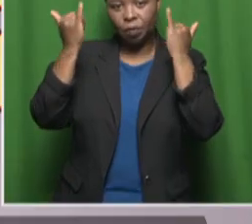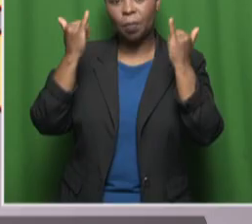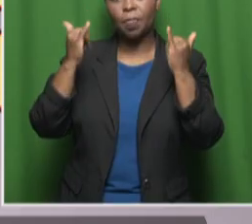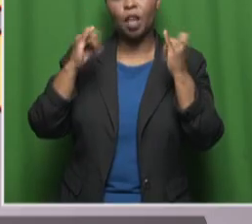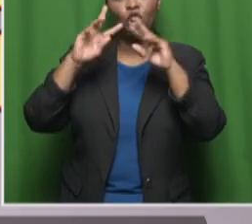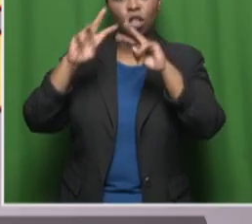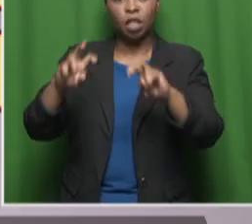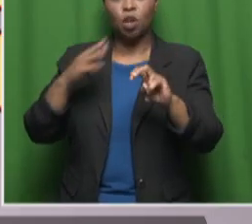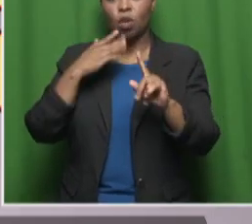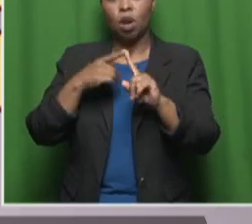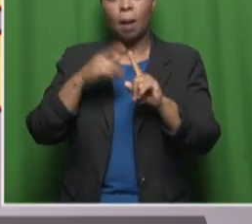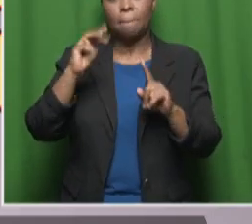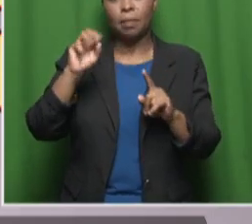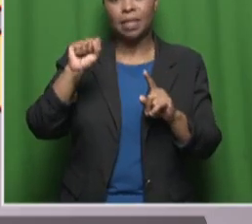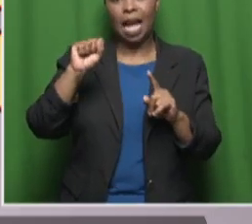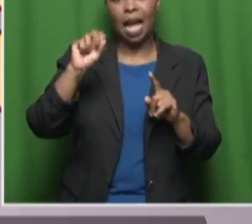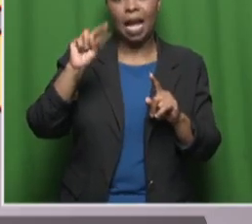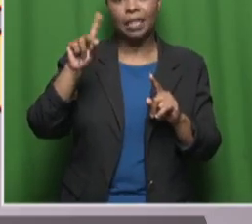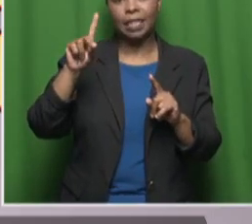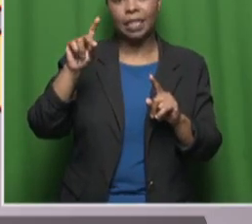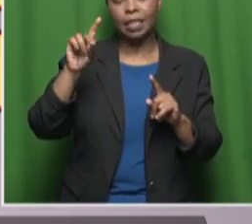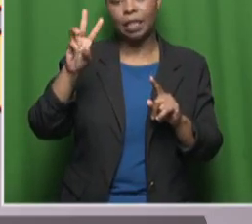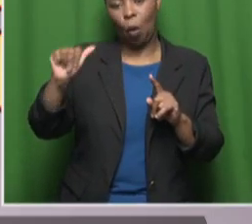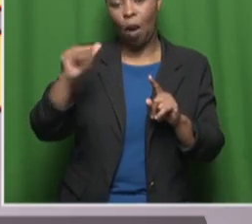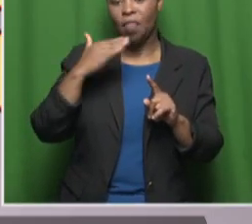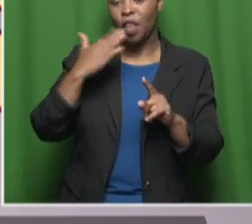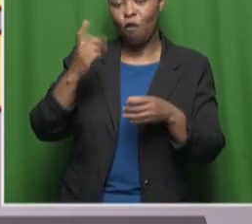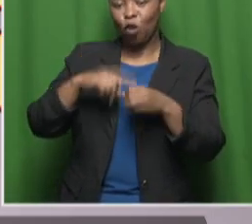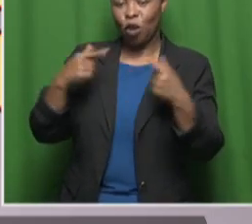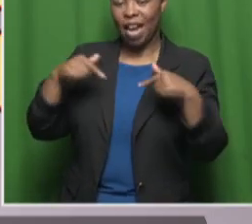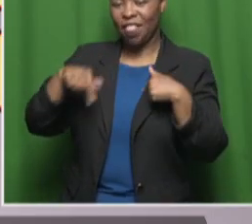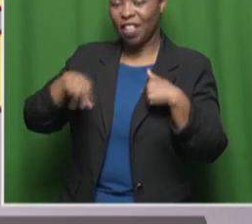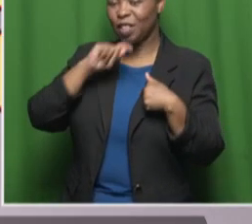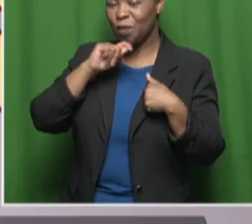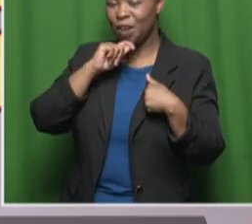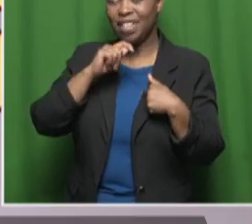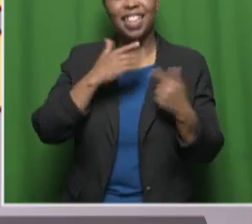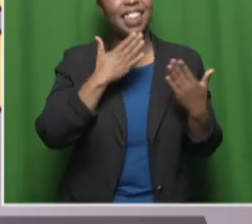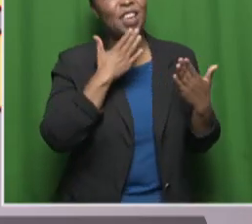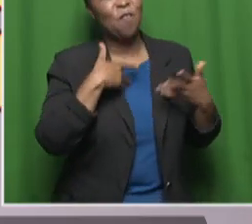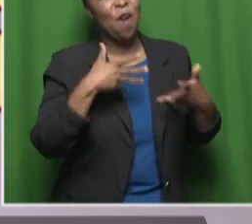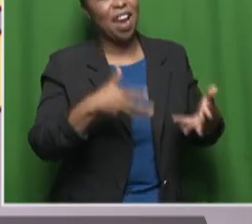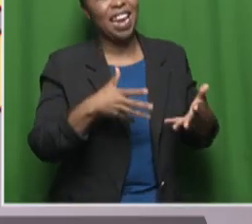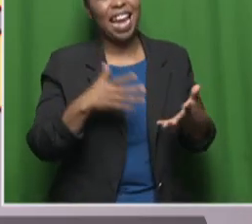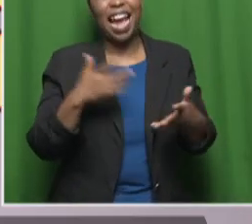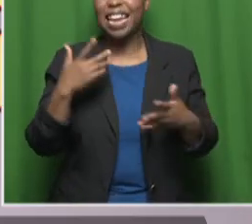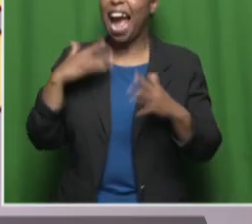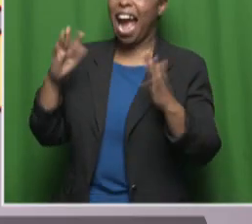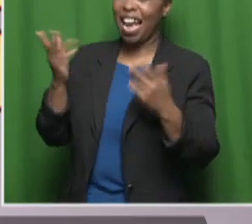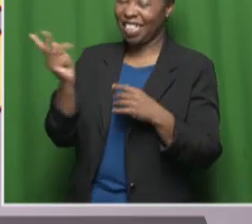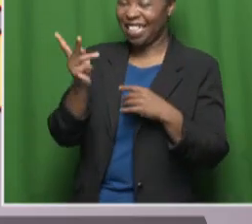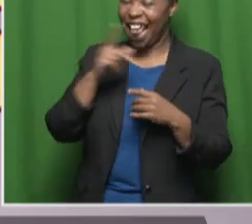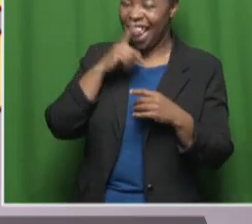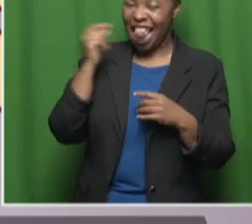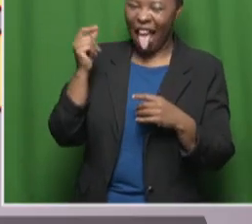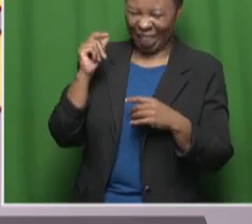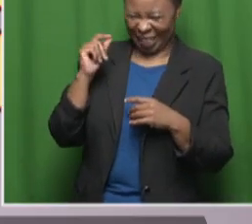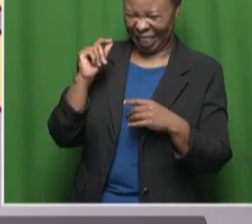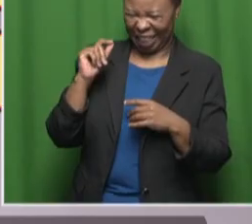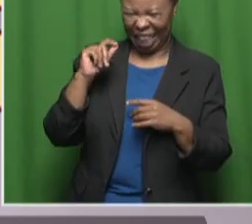Fhumulani Msandiwa. Good morning to the both of you, and thank you for joining us at this hour. Good morning. Thanks for having us. How did I do in your name